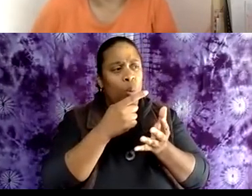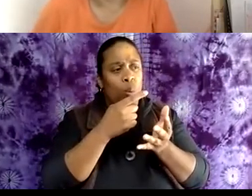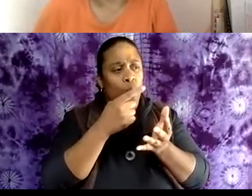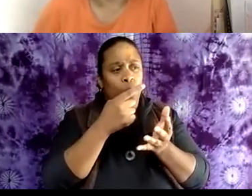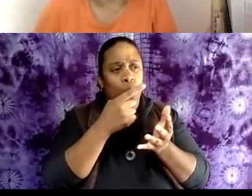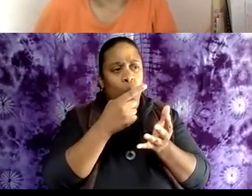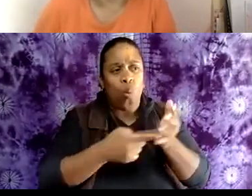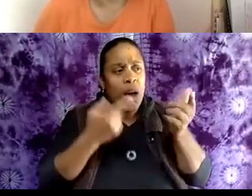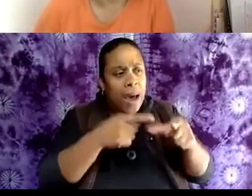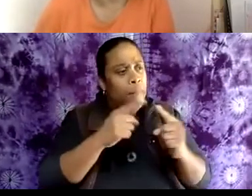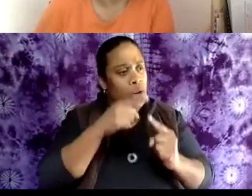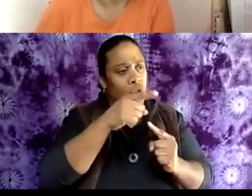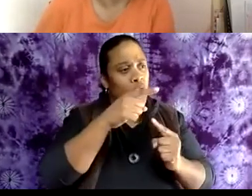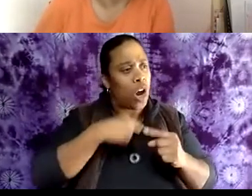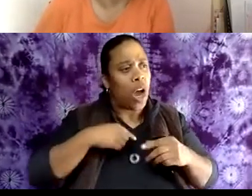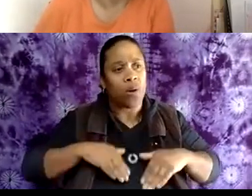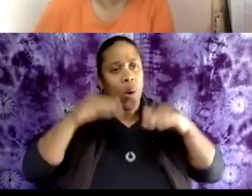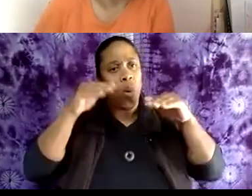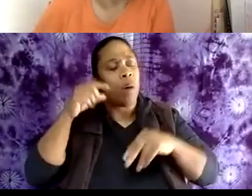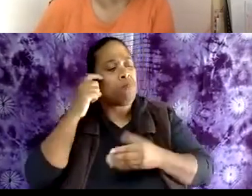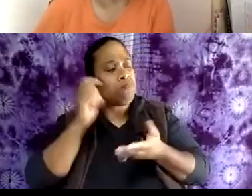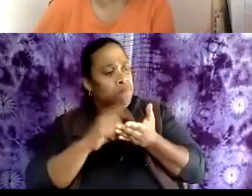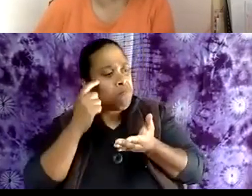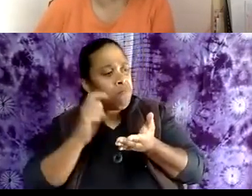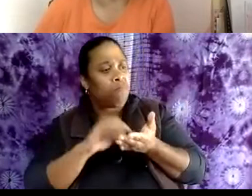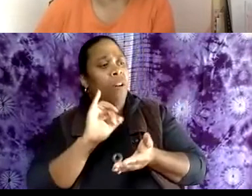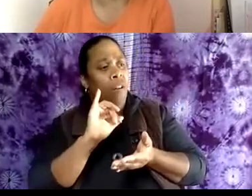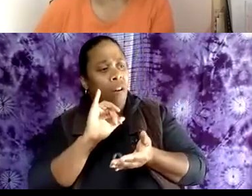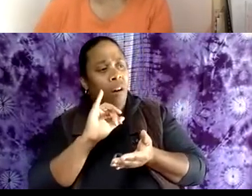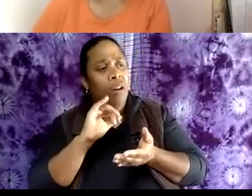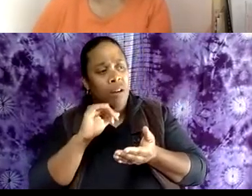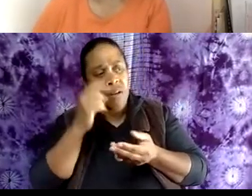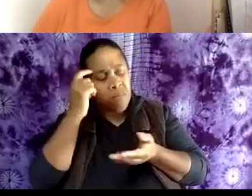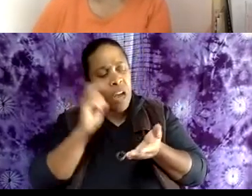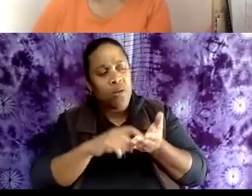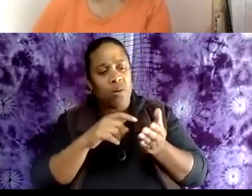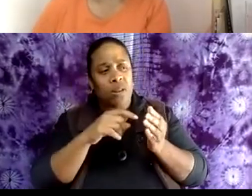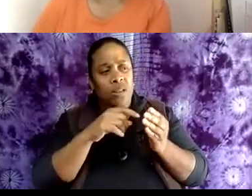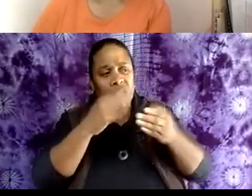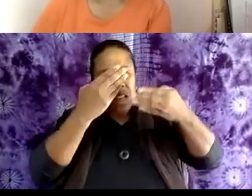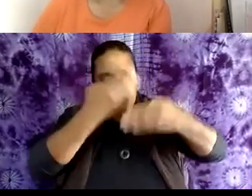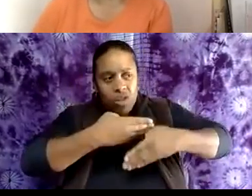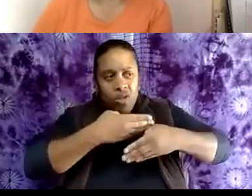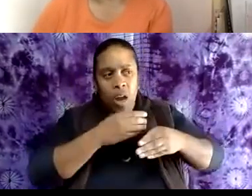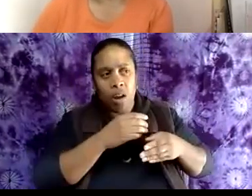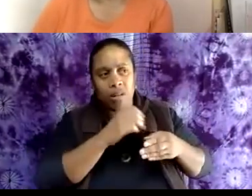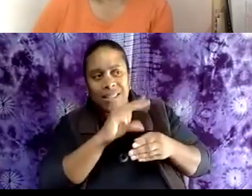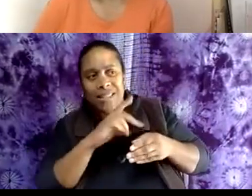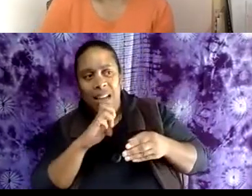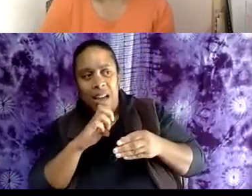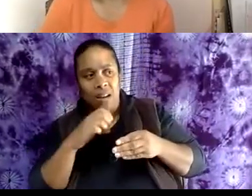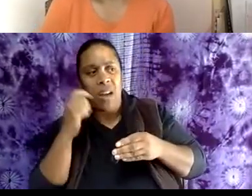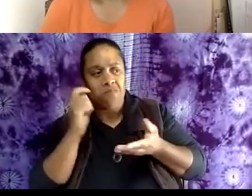her, and also sort of the dark side of that, which I don't really want to go into. I think we're all familiar with what can be dark about